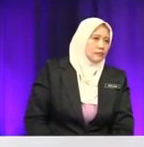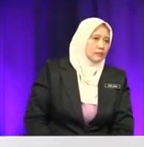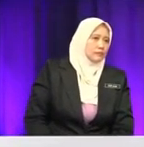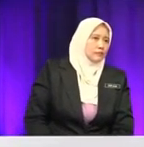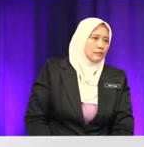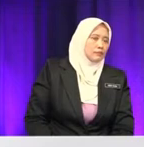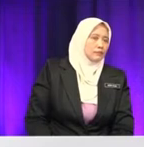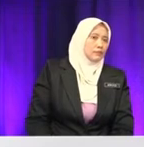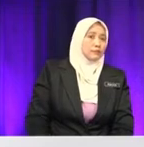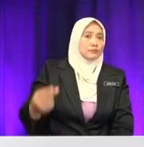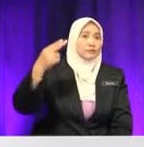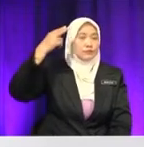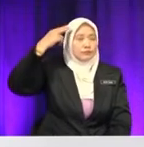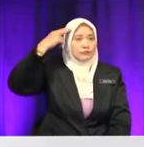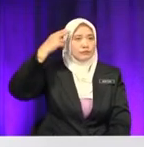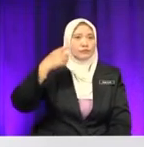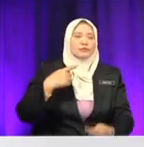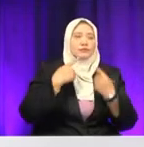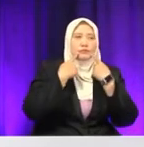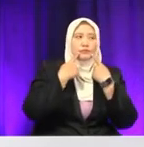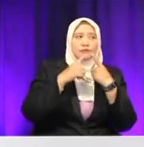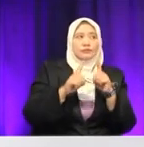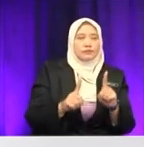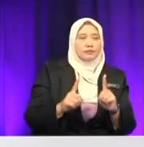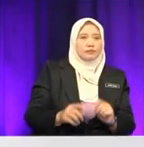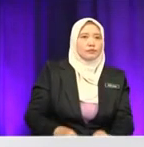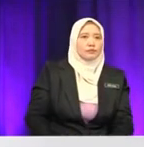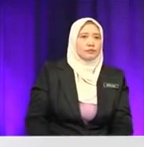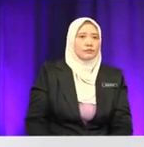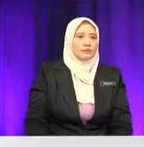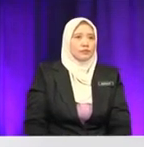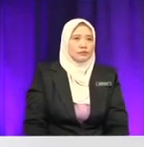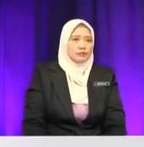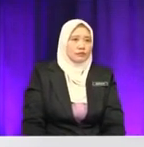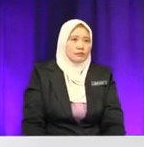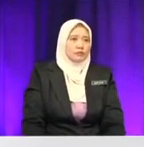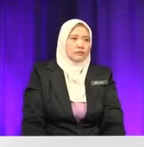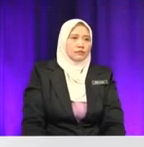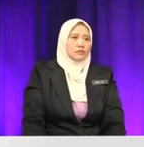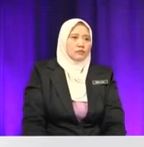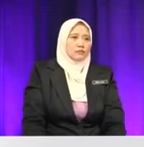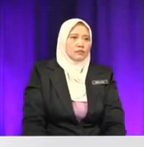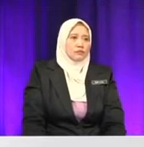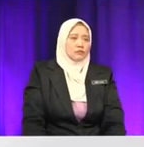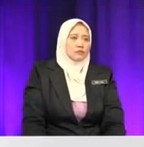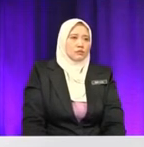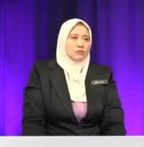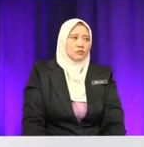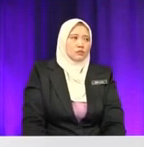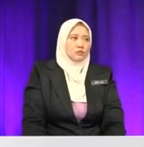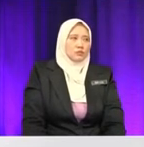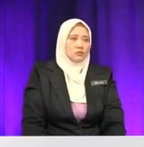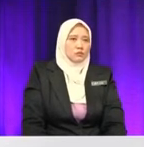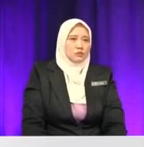try? Okay, Hasif. So what is your first answer to this one question? I choose yellow